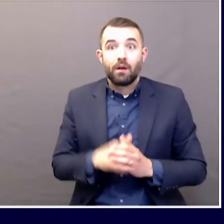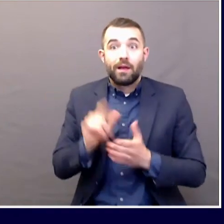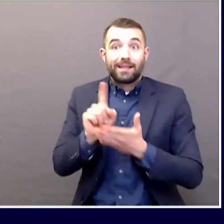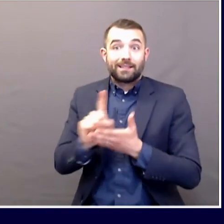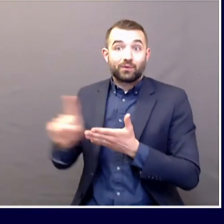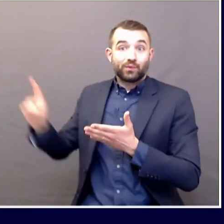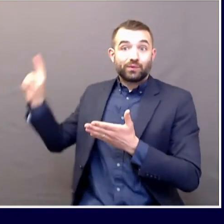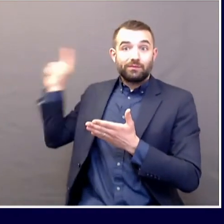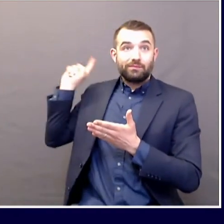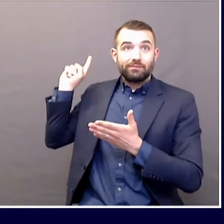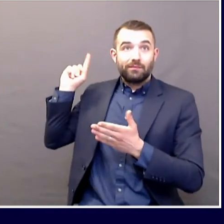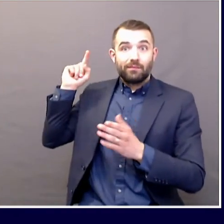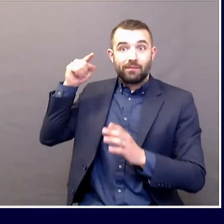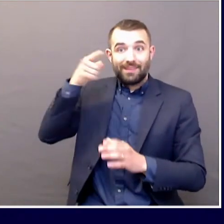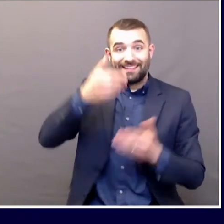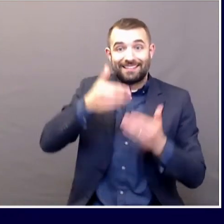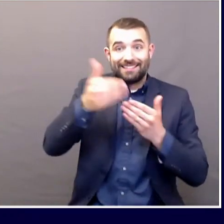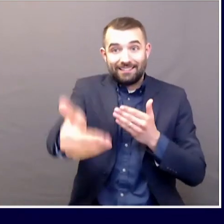of about